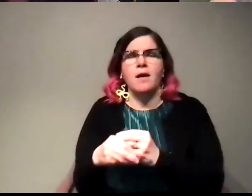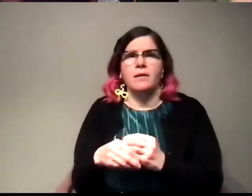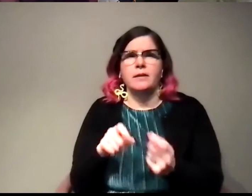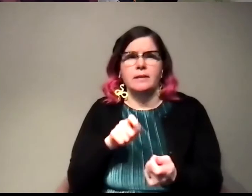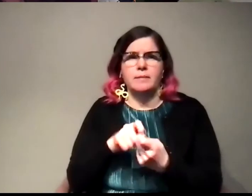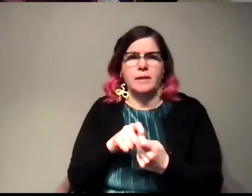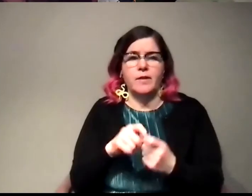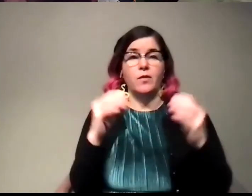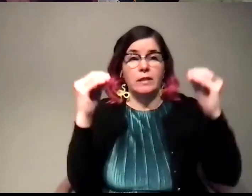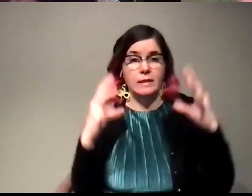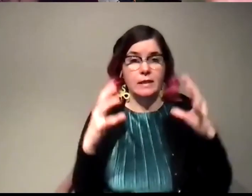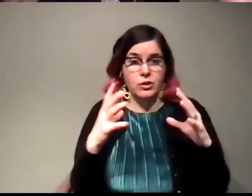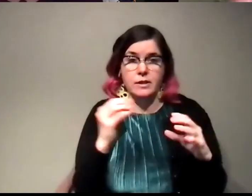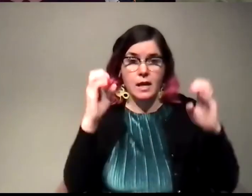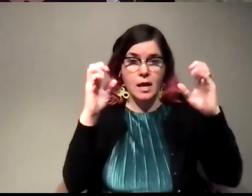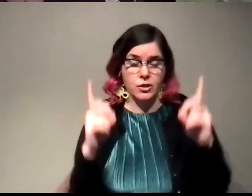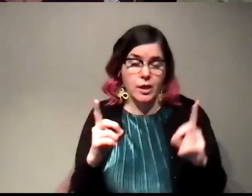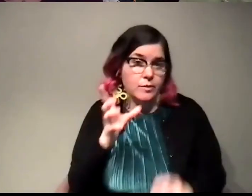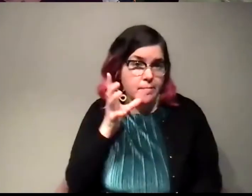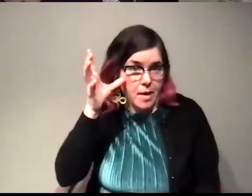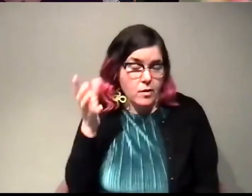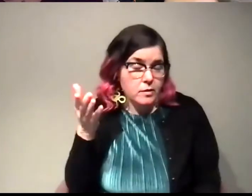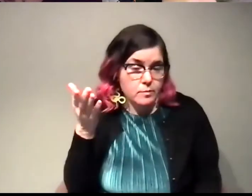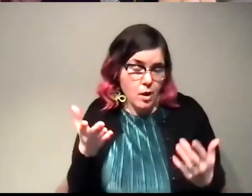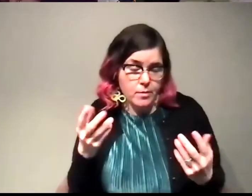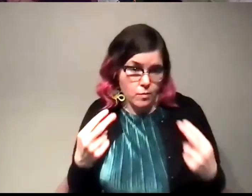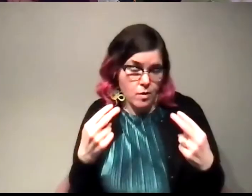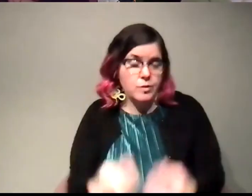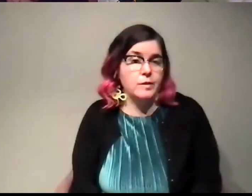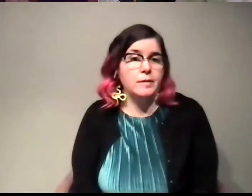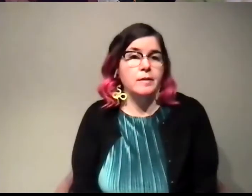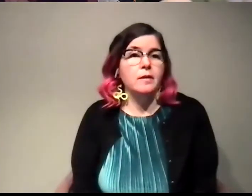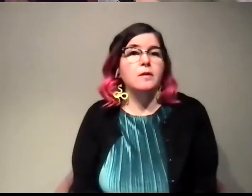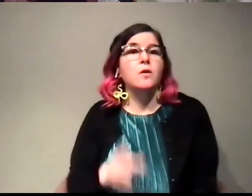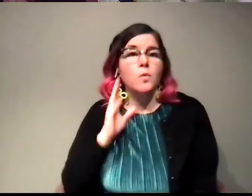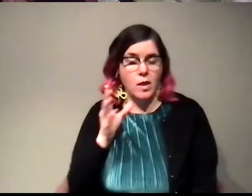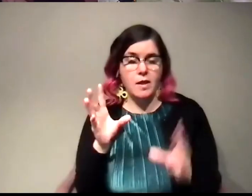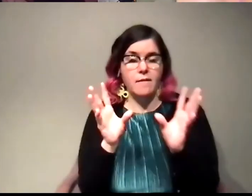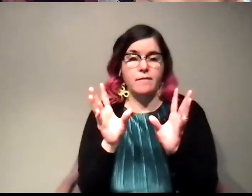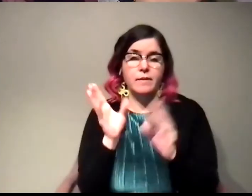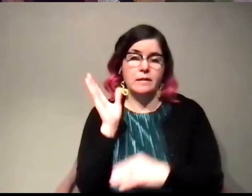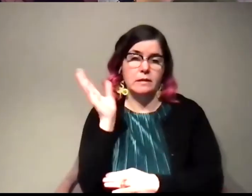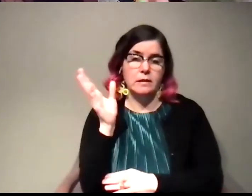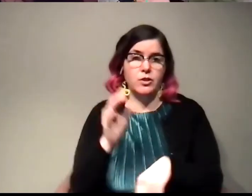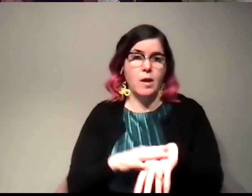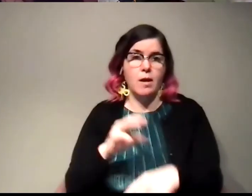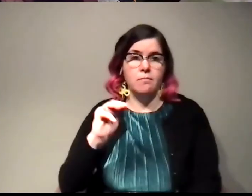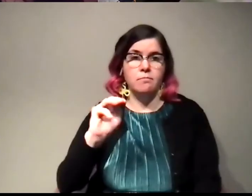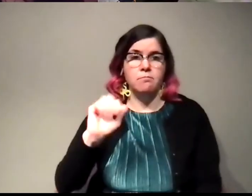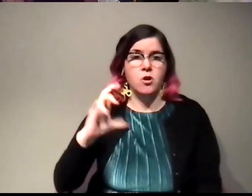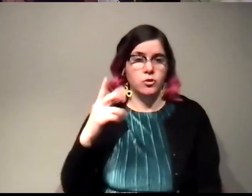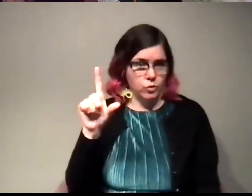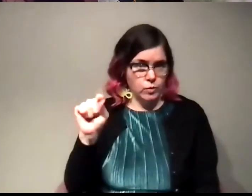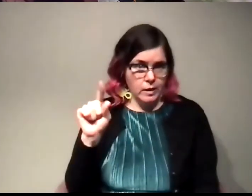for the teachers and educators and parents probably in the audience. We're going to do a session on March 20th